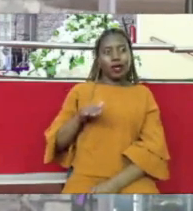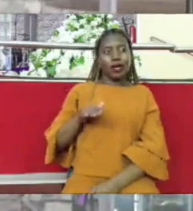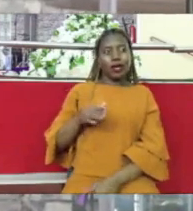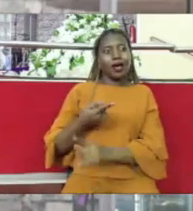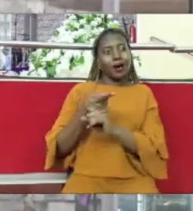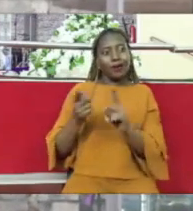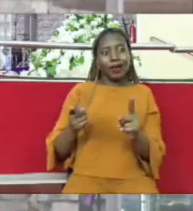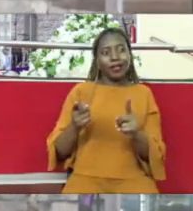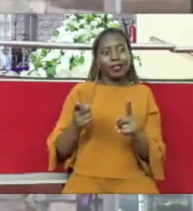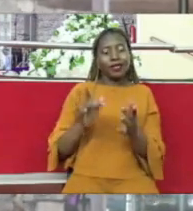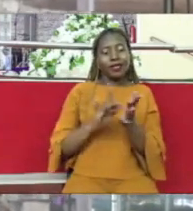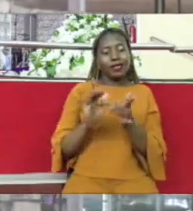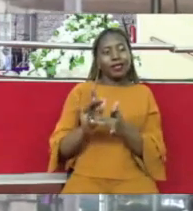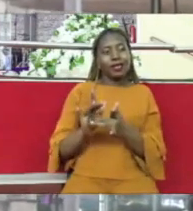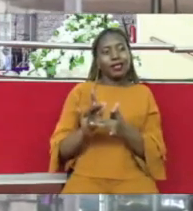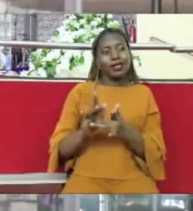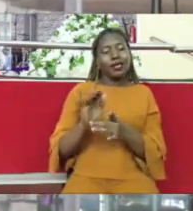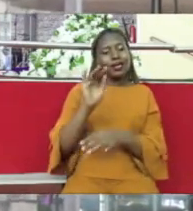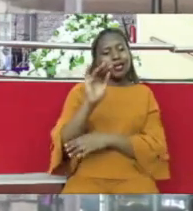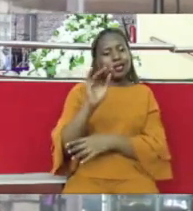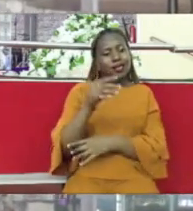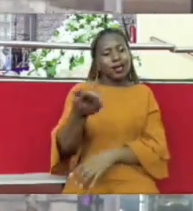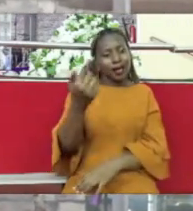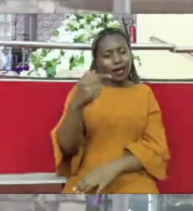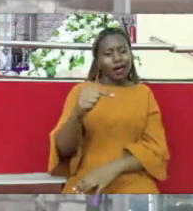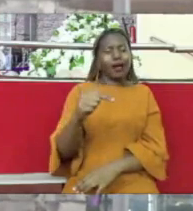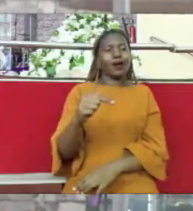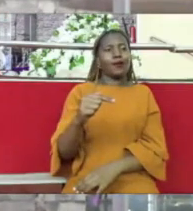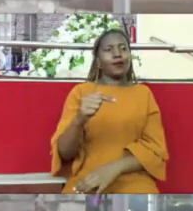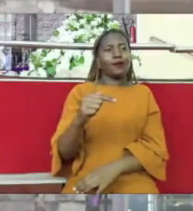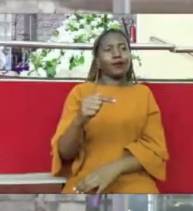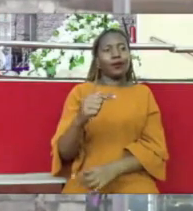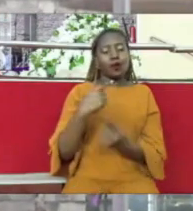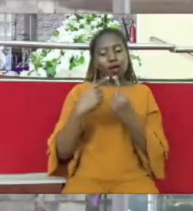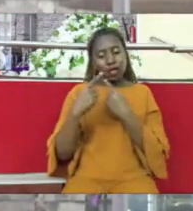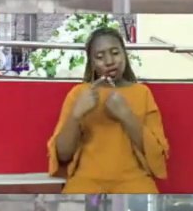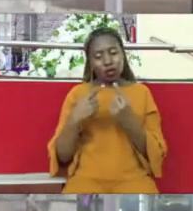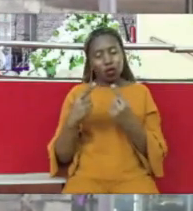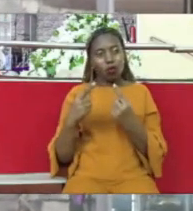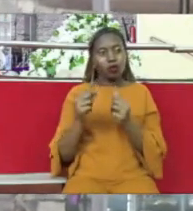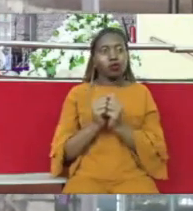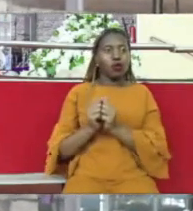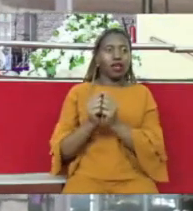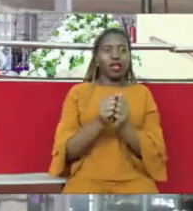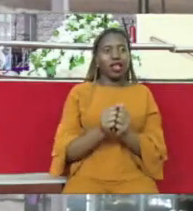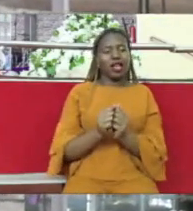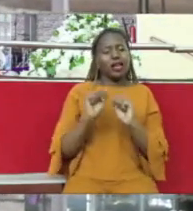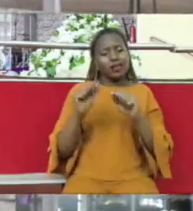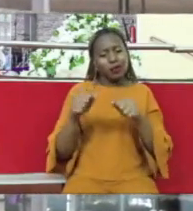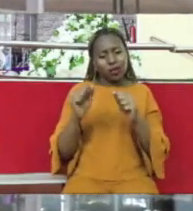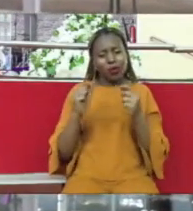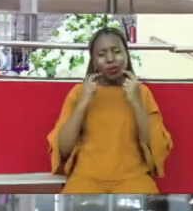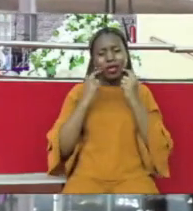reason together. Lakini anasema njoo tusemezane. That though your sin be as red as scarlet, japo madhambi zako ni